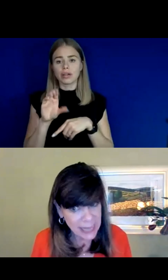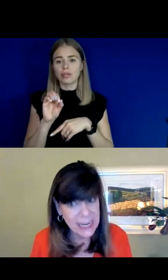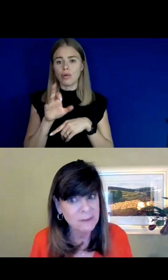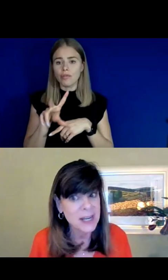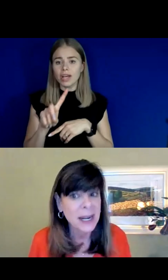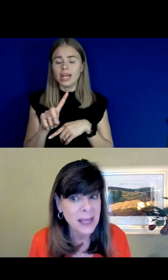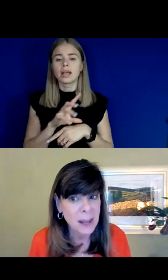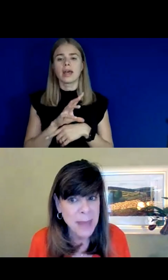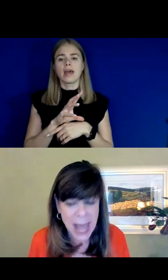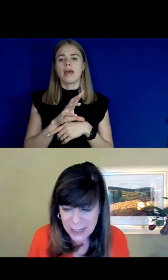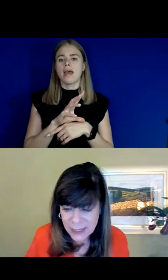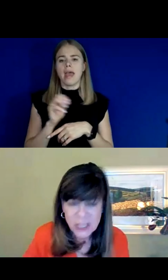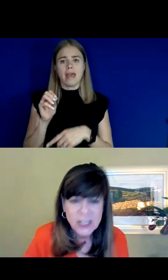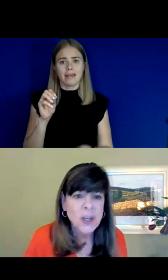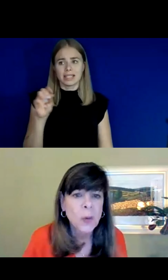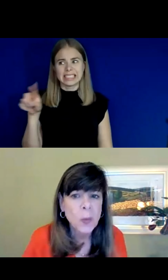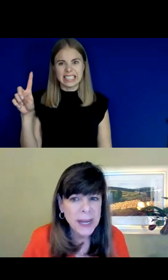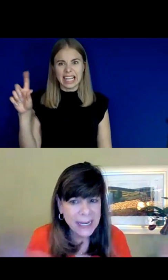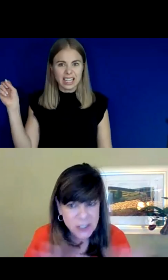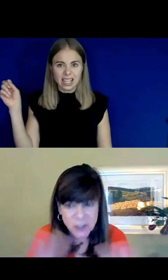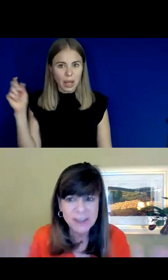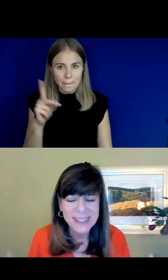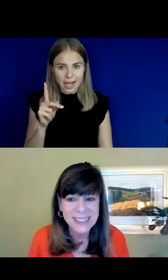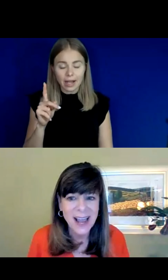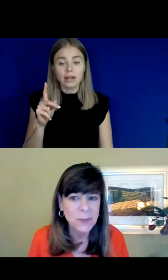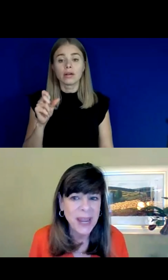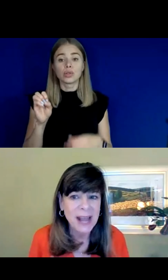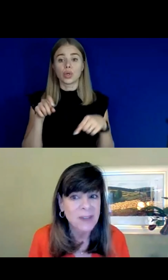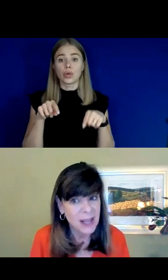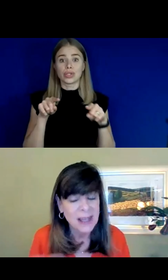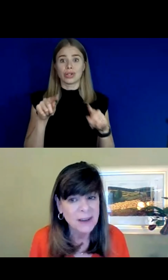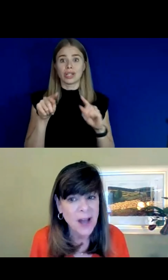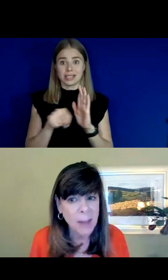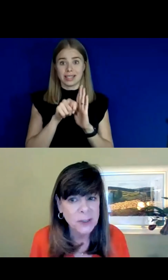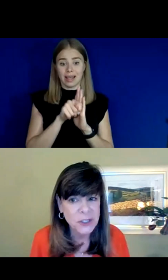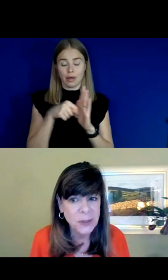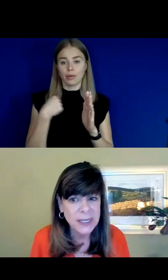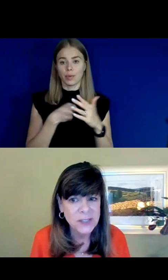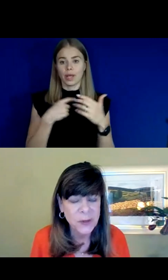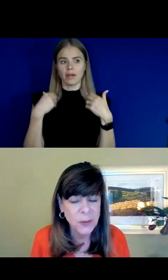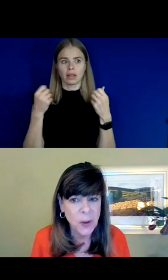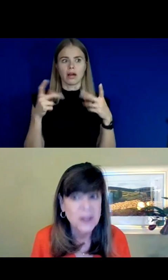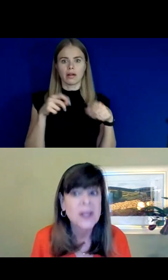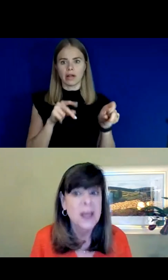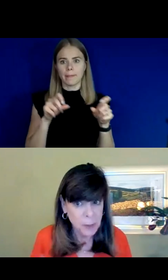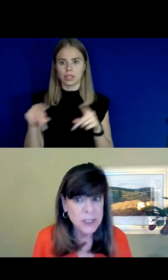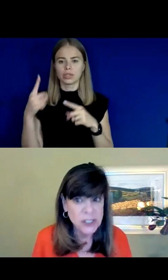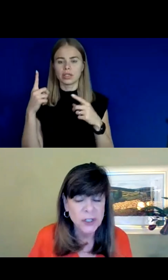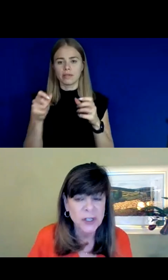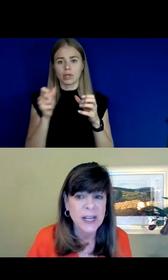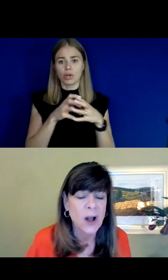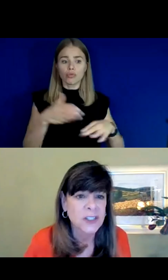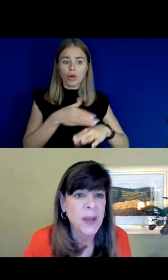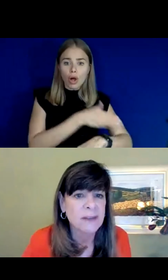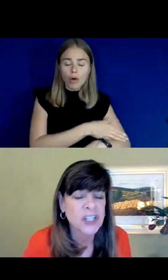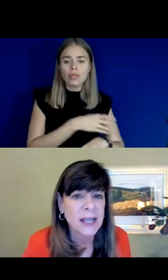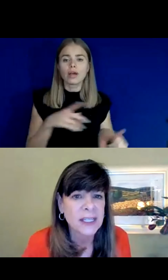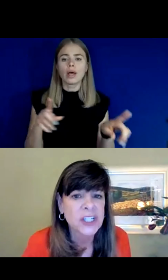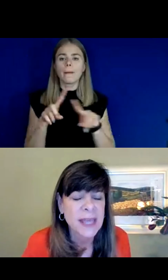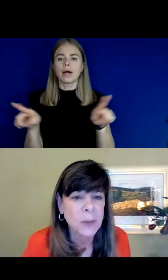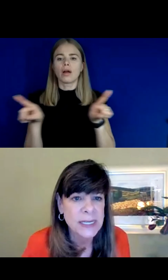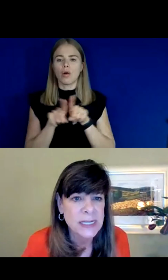and have not come back. So during this time, we have a lot of opportunities for growth, but we certainly also